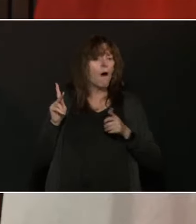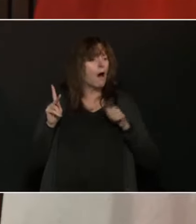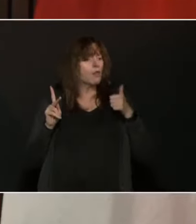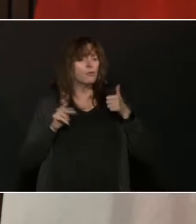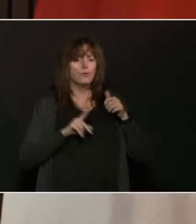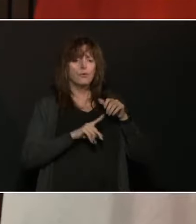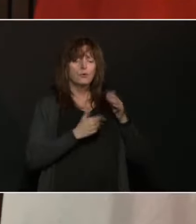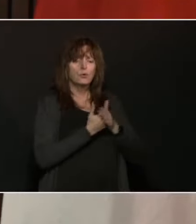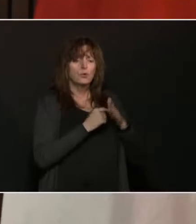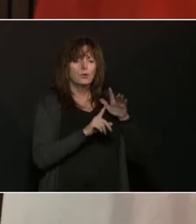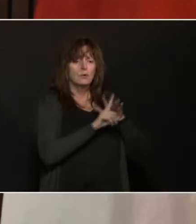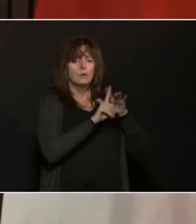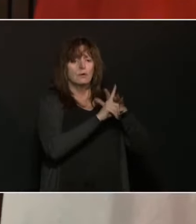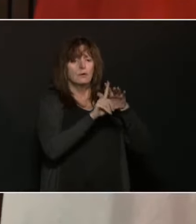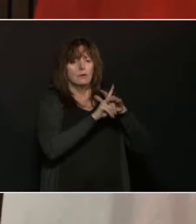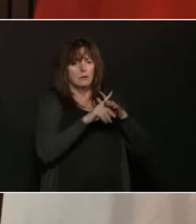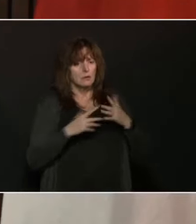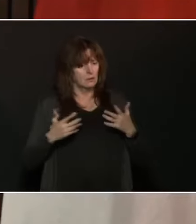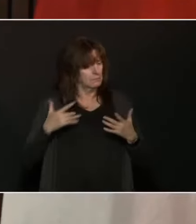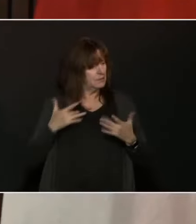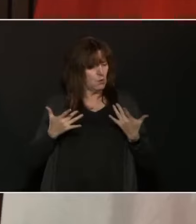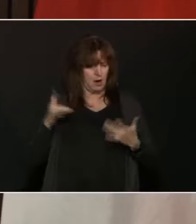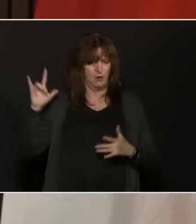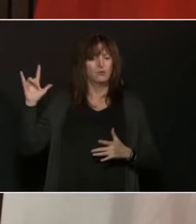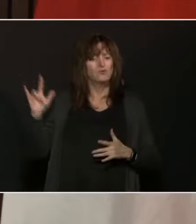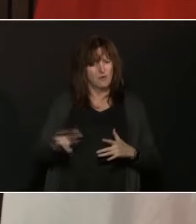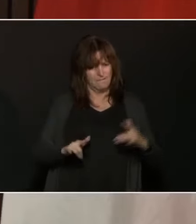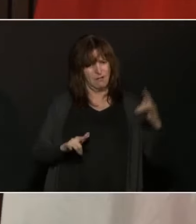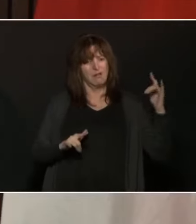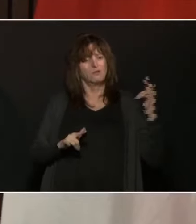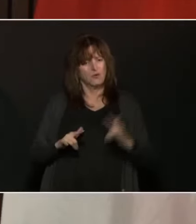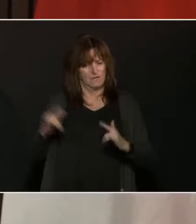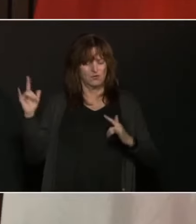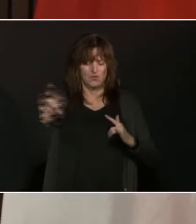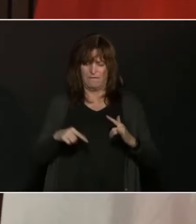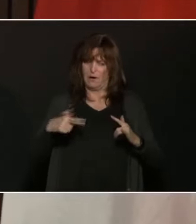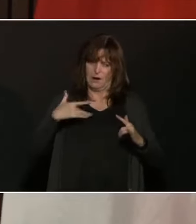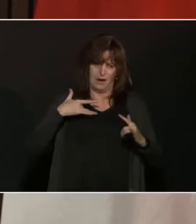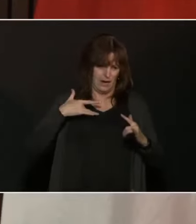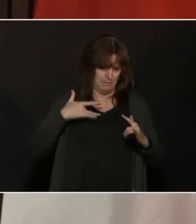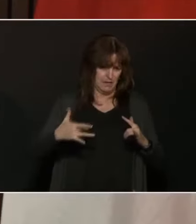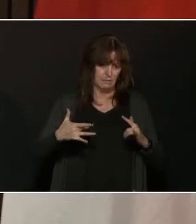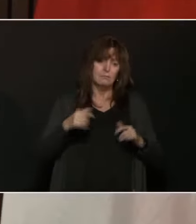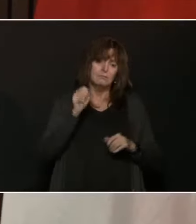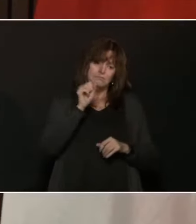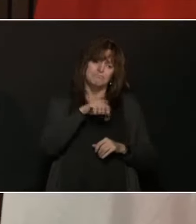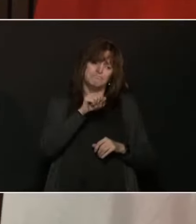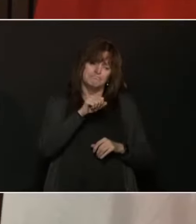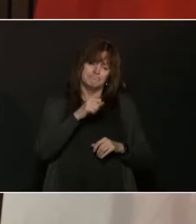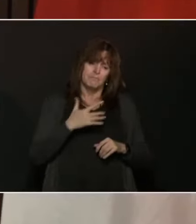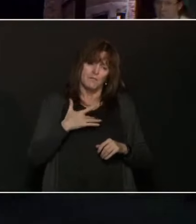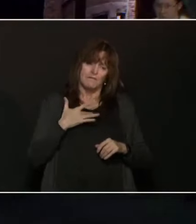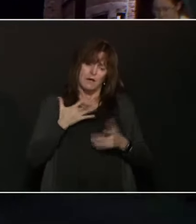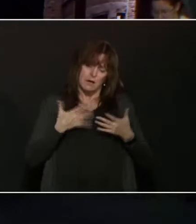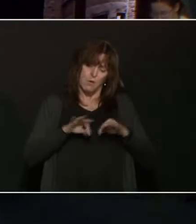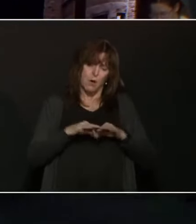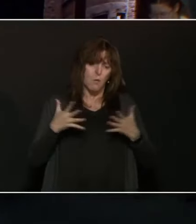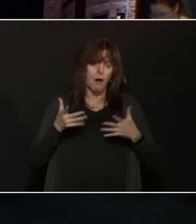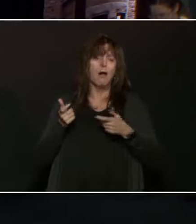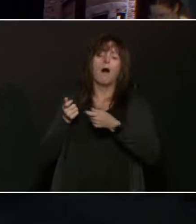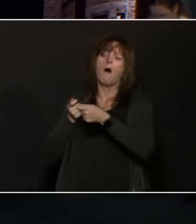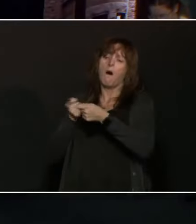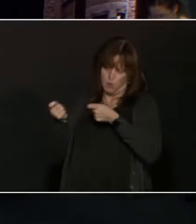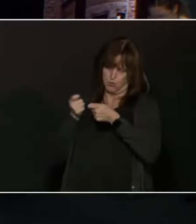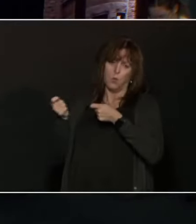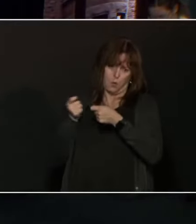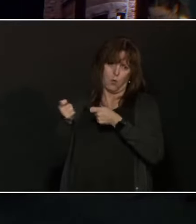by that travel or by people moving from place to place, and so yes, I think it's important. Next question.